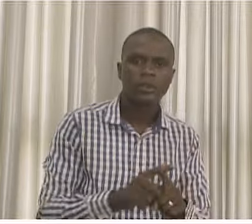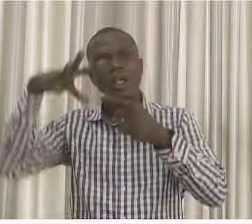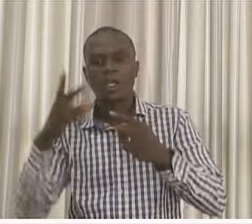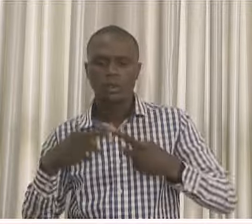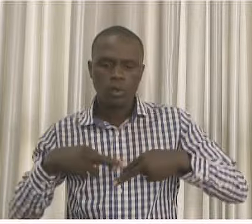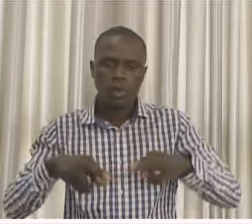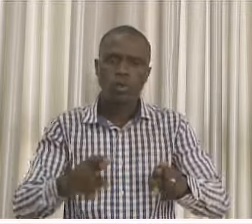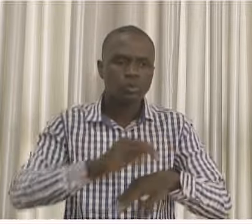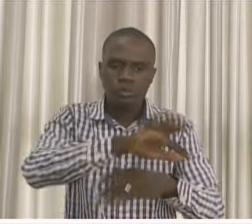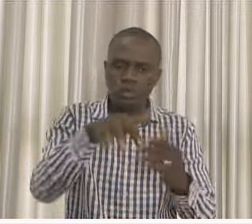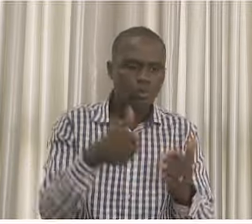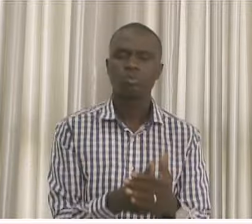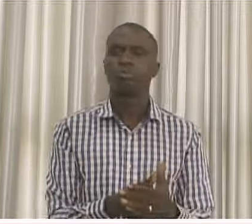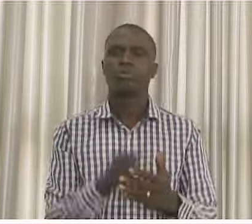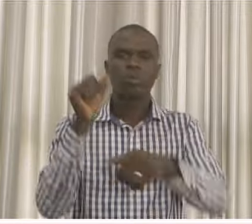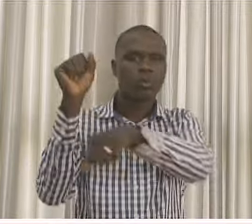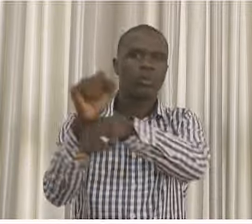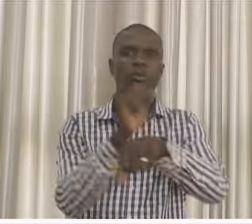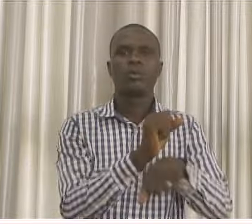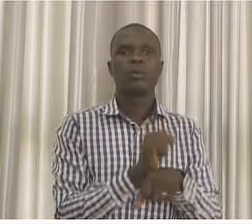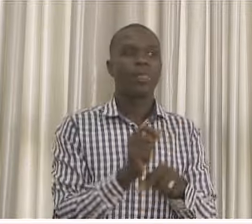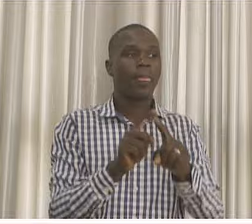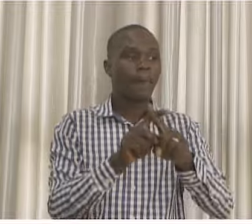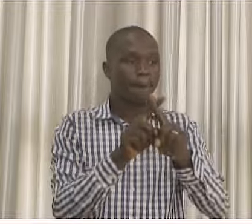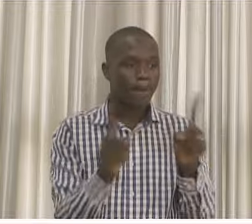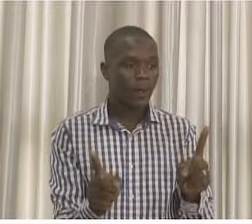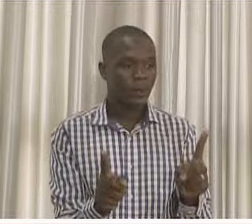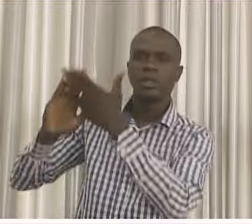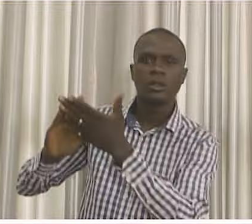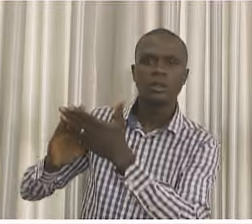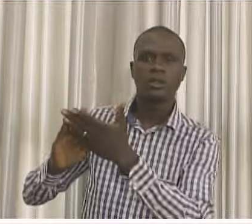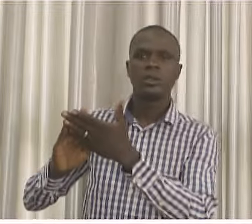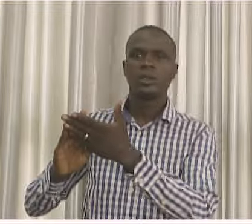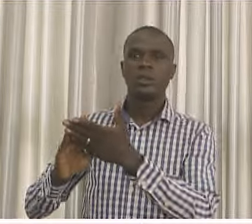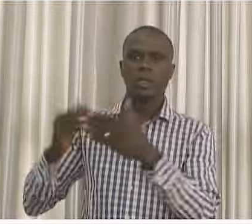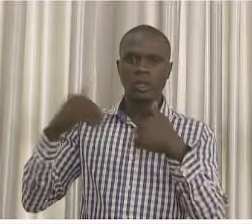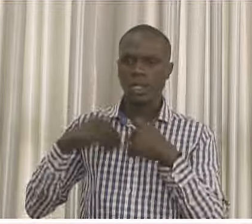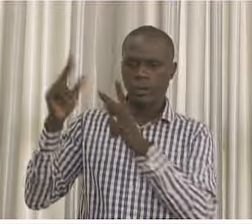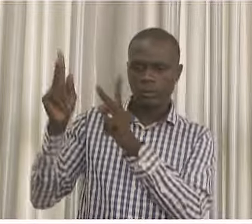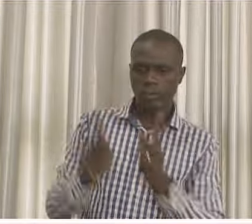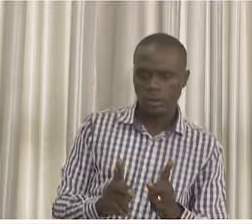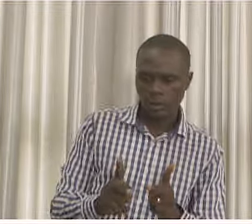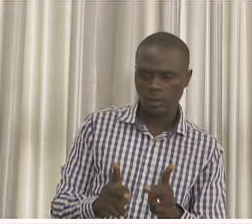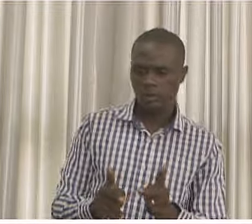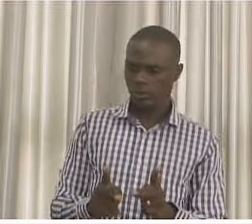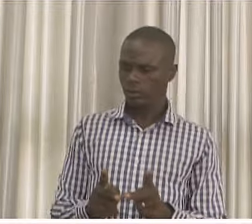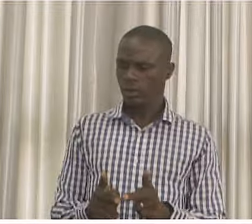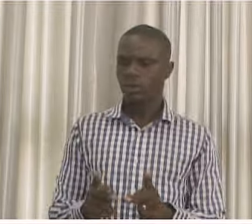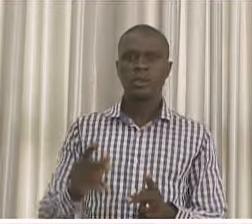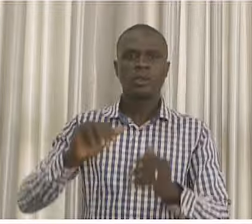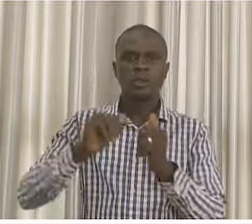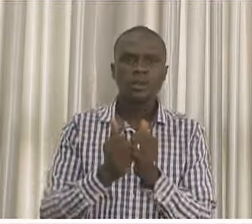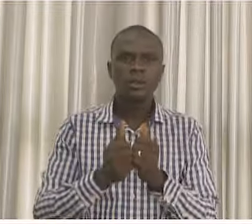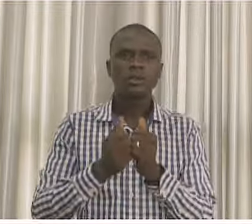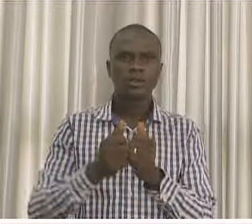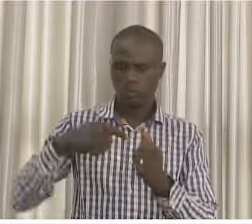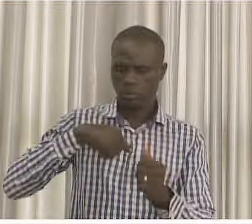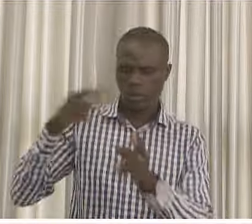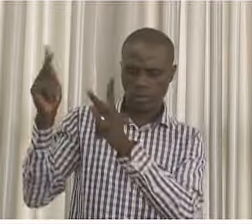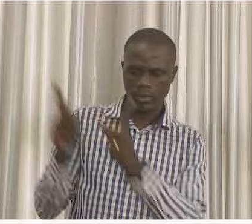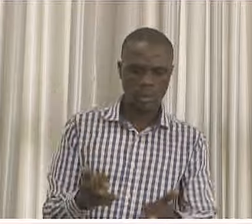this plan and look at what this plan means to you and your life. Forget about being a journalist. Look at this plan